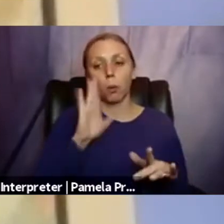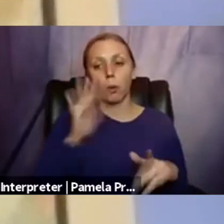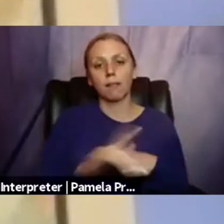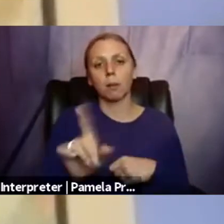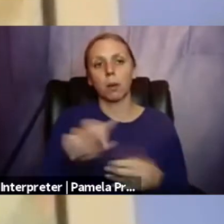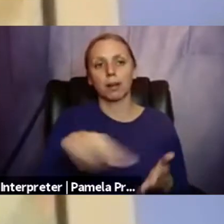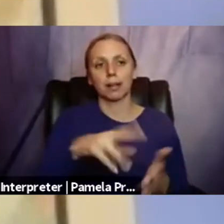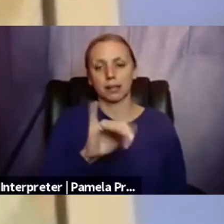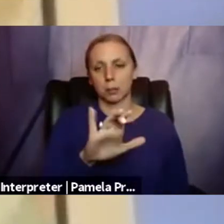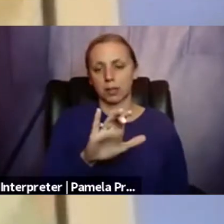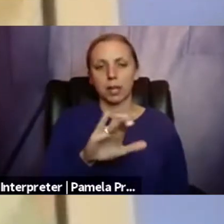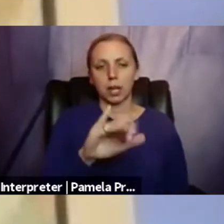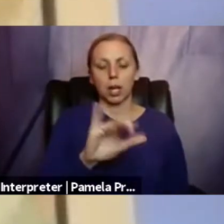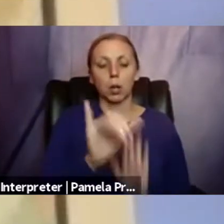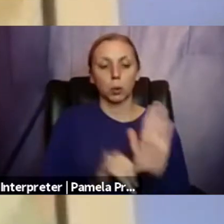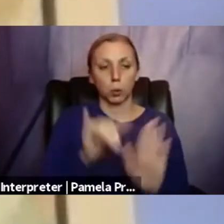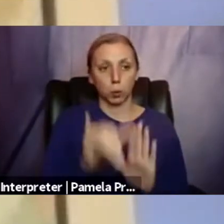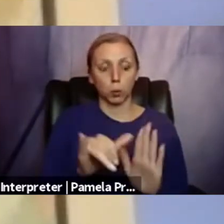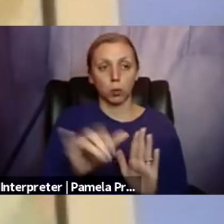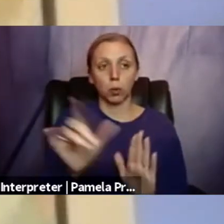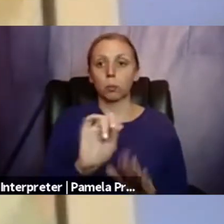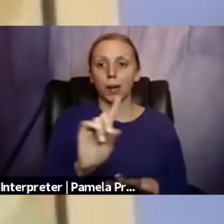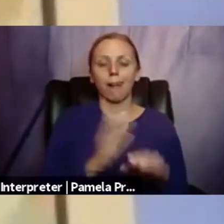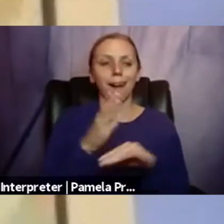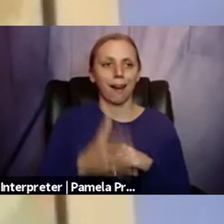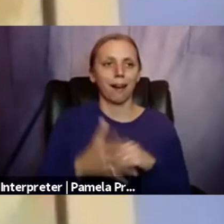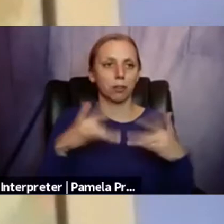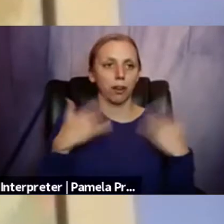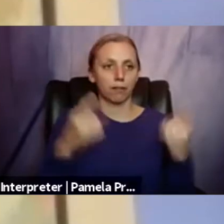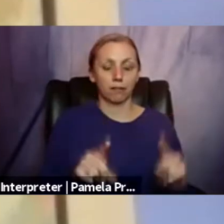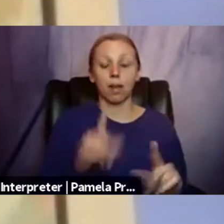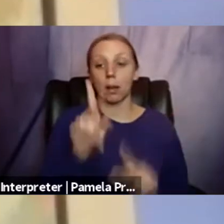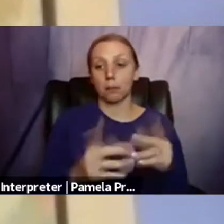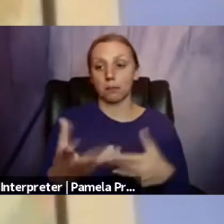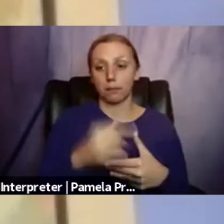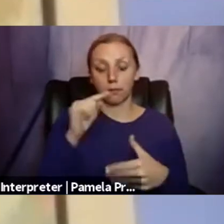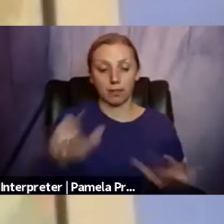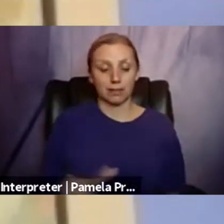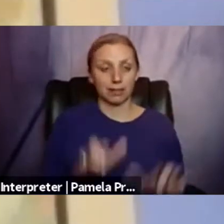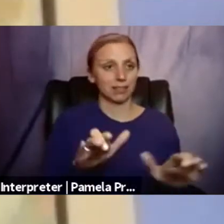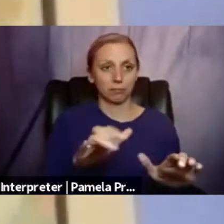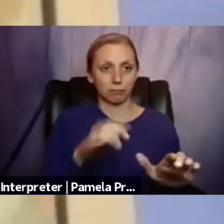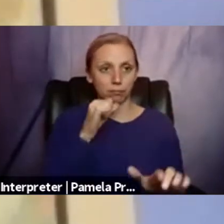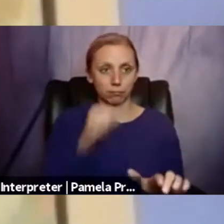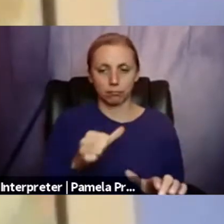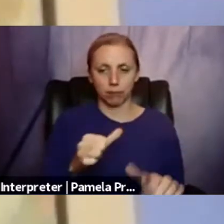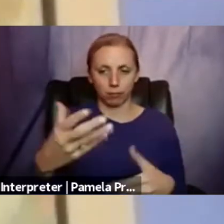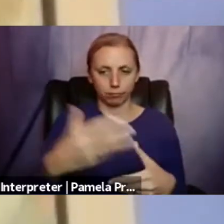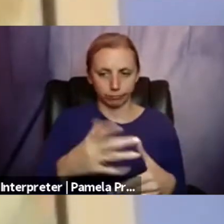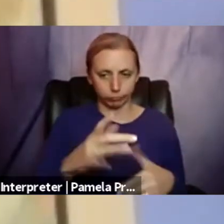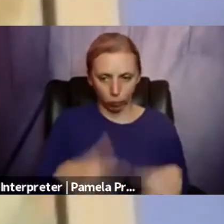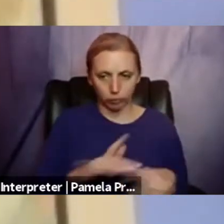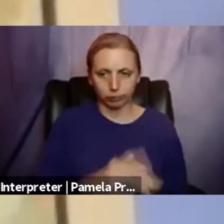NYC's YouTube channel after the event. The participatory activities will not be recorded.